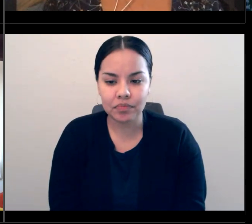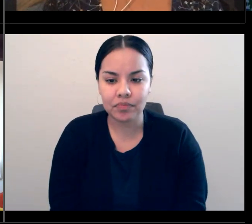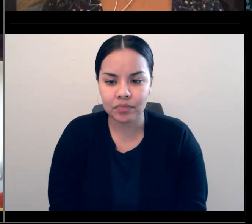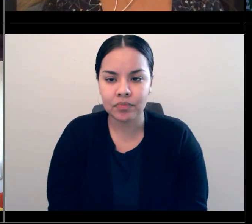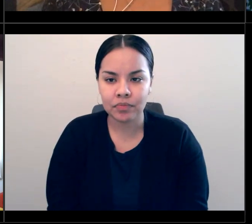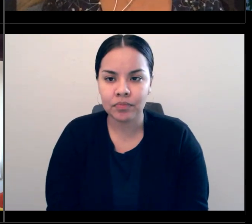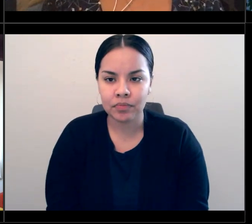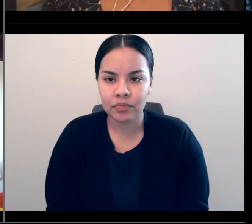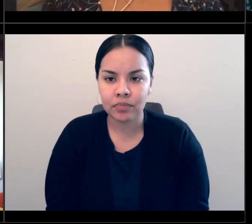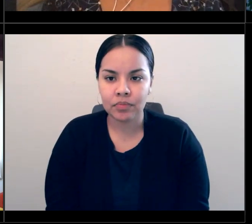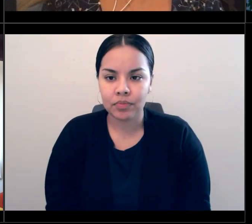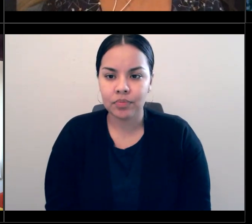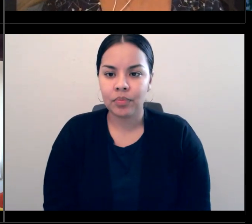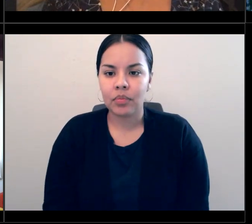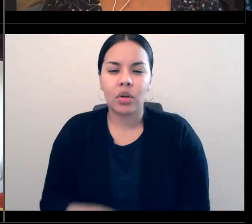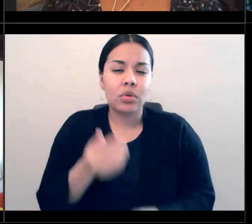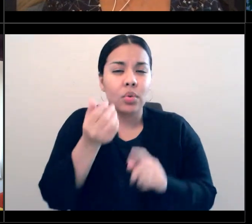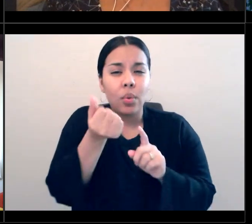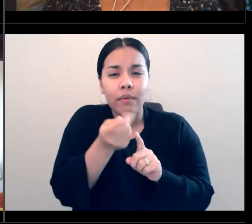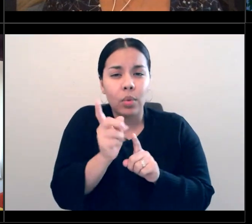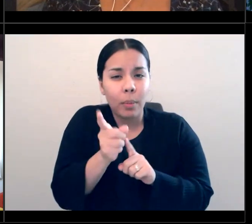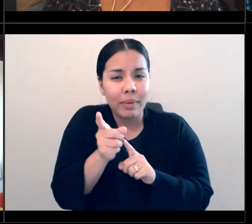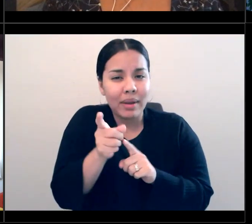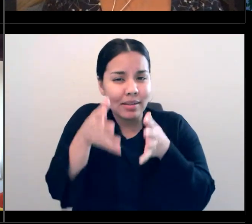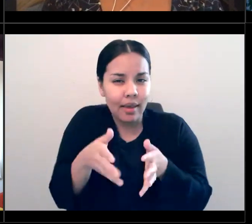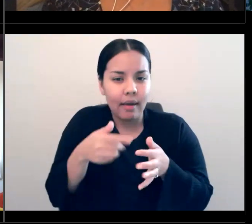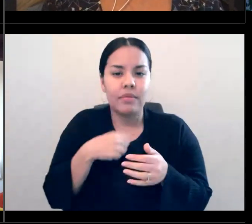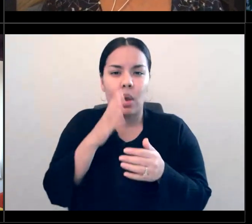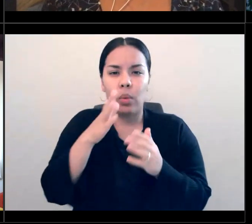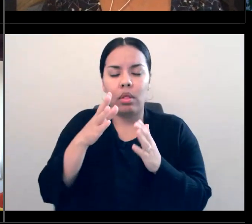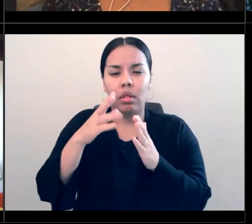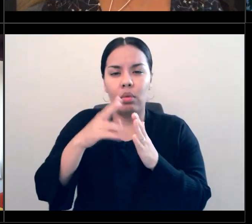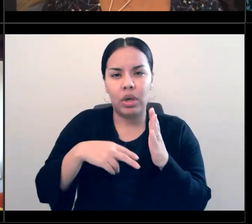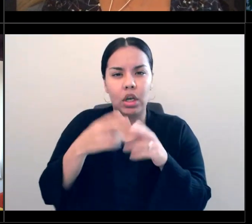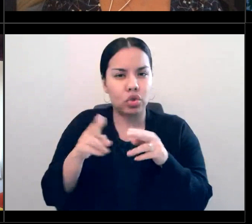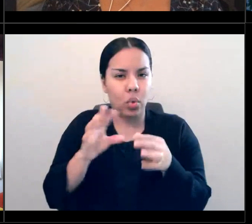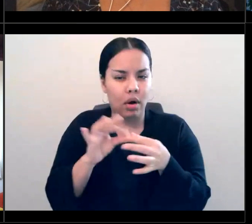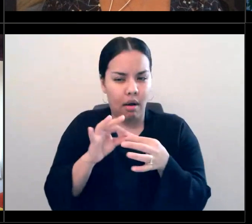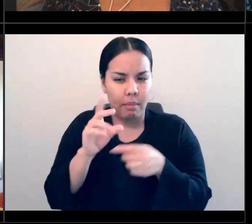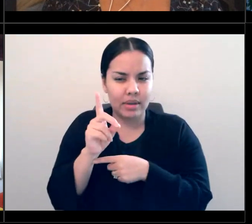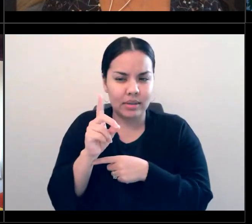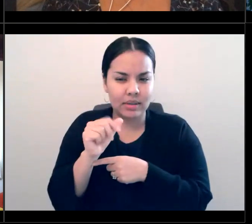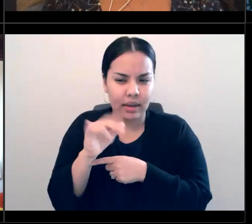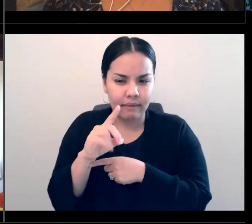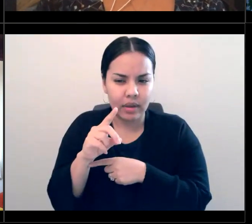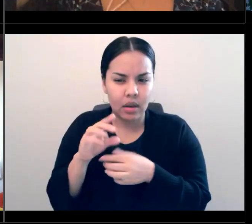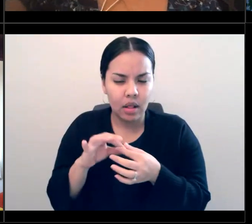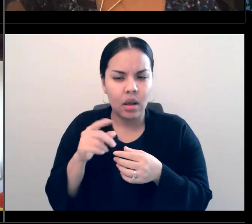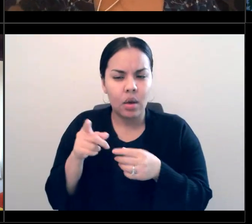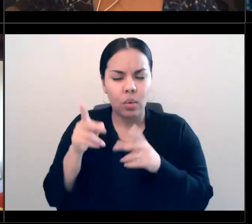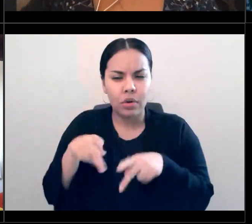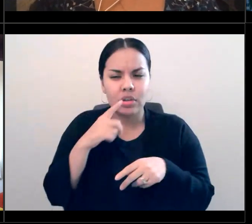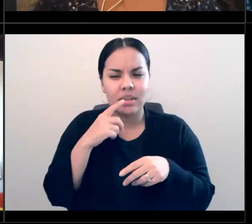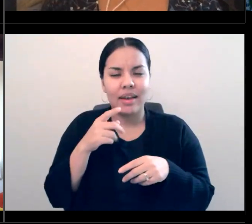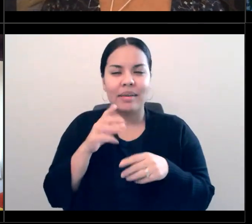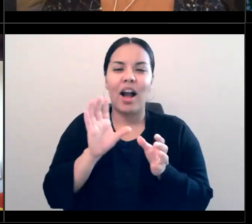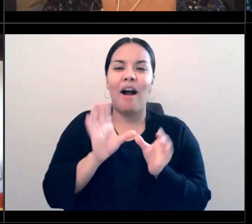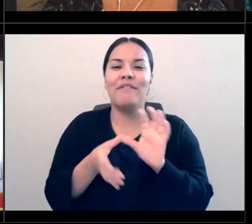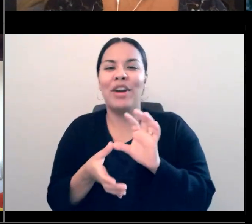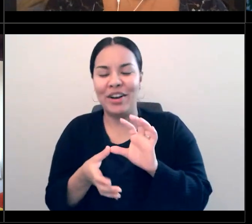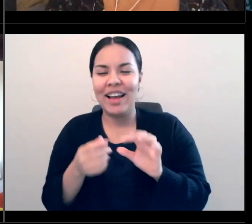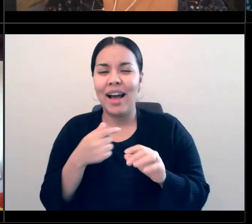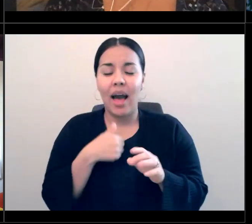Okay, we have just a few minutes left, so I'm going to read a very short comment. You have a convert. It says, I've been on the fence about joining Twitter for a long time.